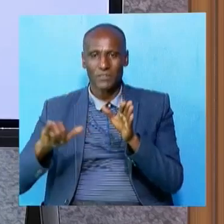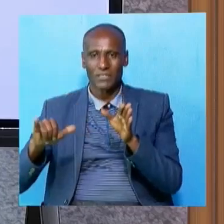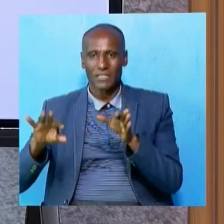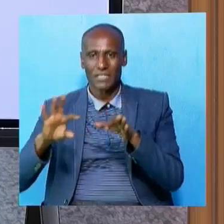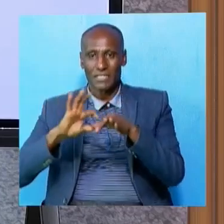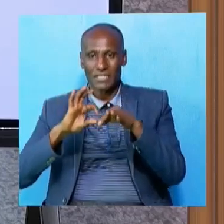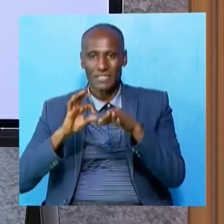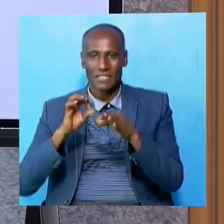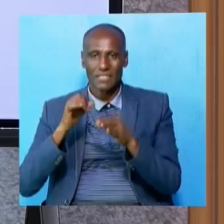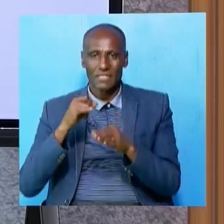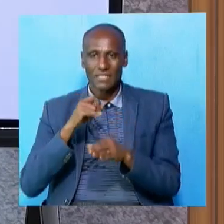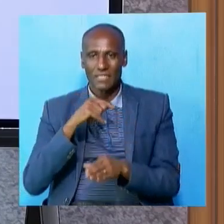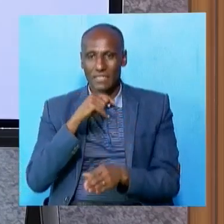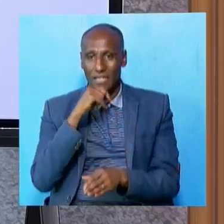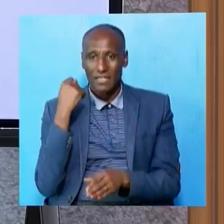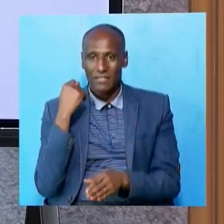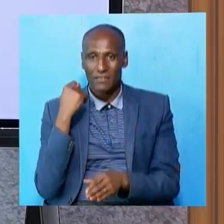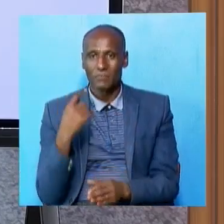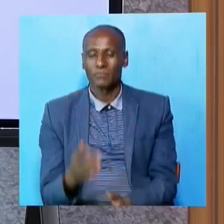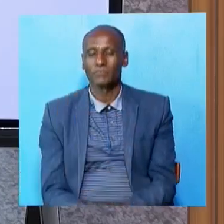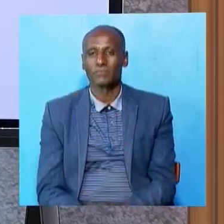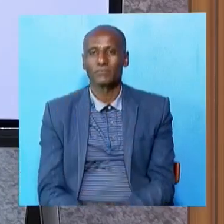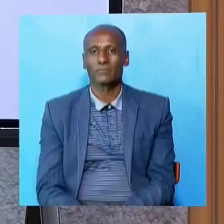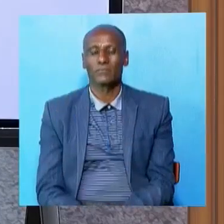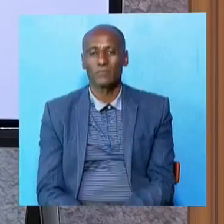Okay, let's do it together.